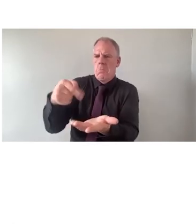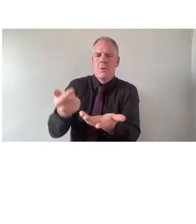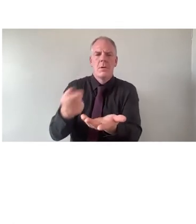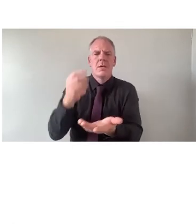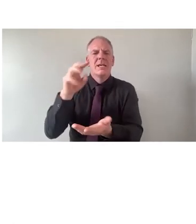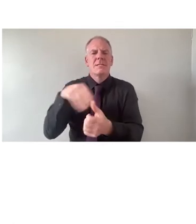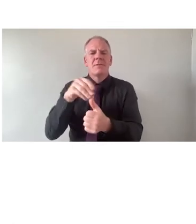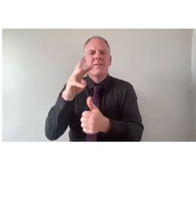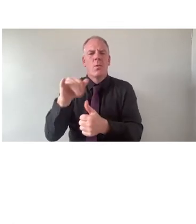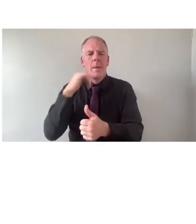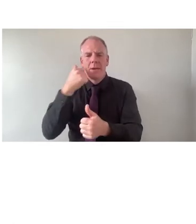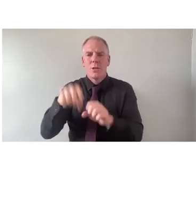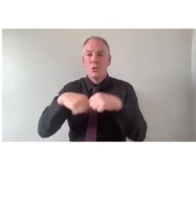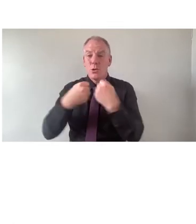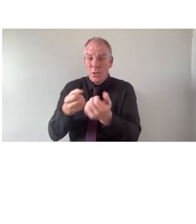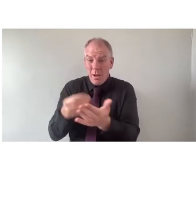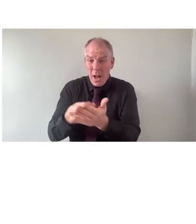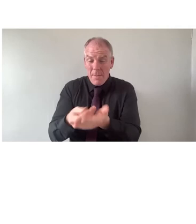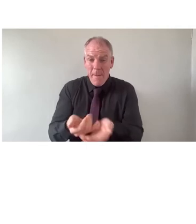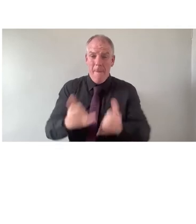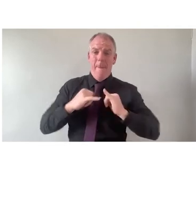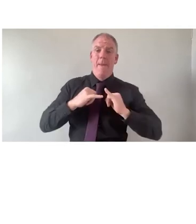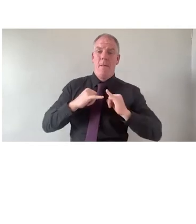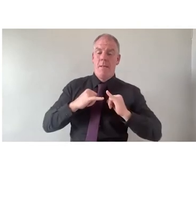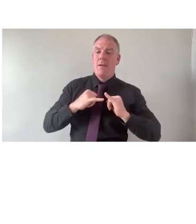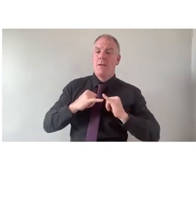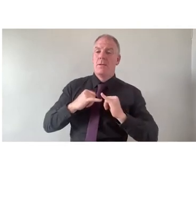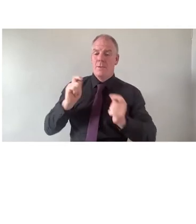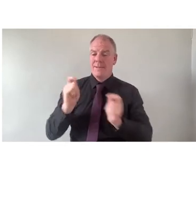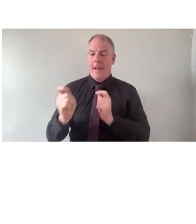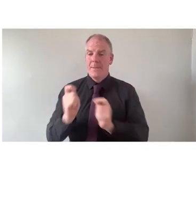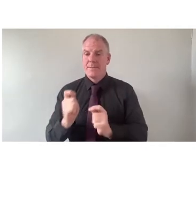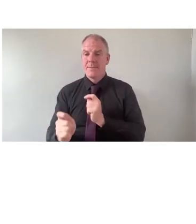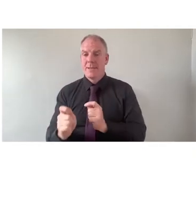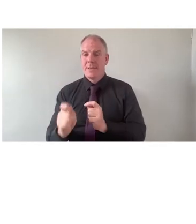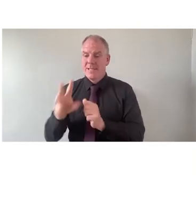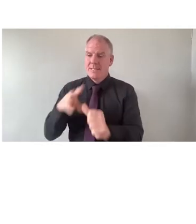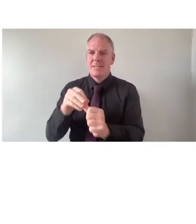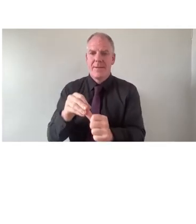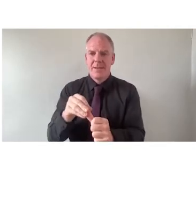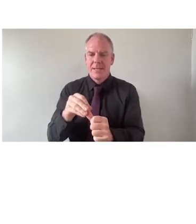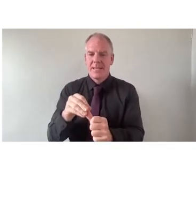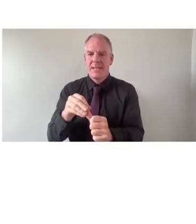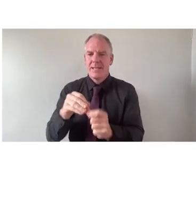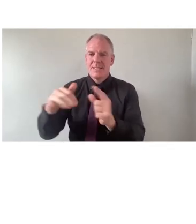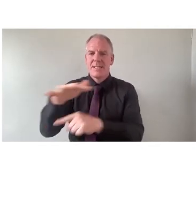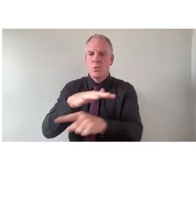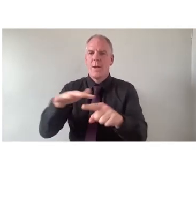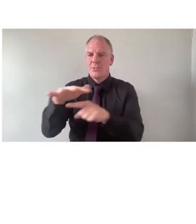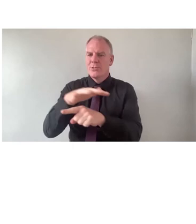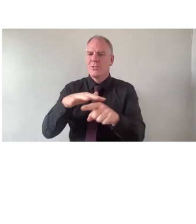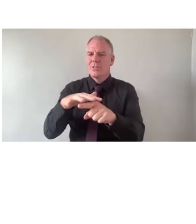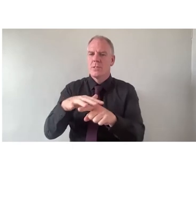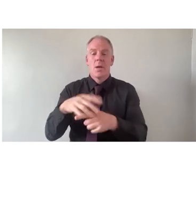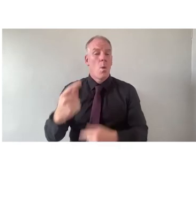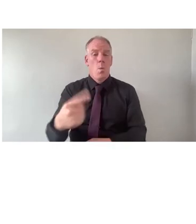the social economy is very well versed in helping to adapt to very specific circumstances. And just to give